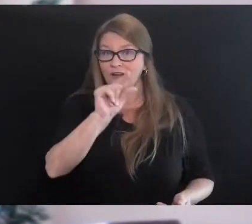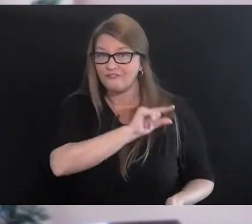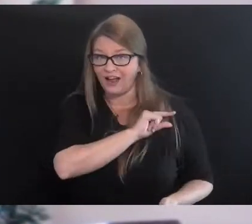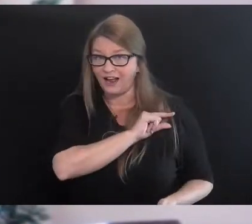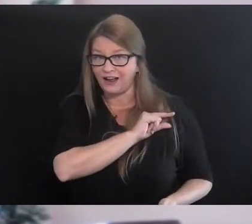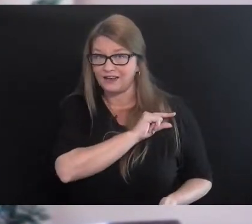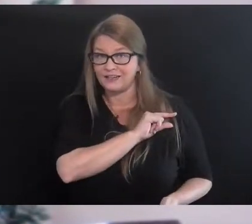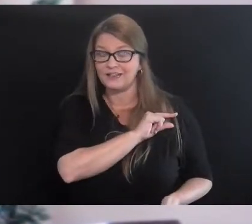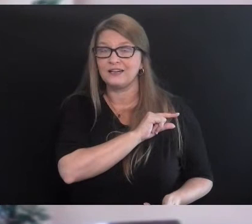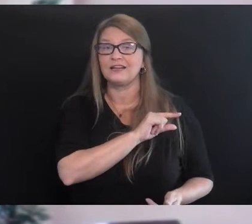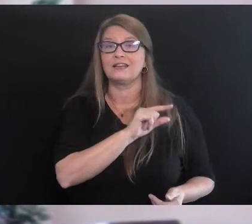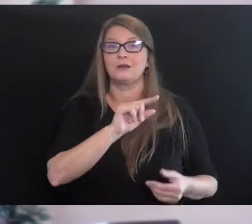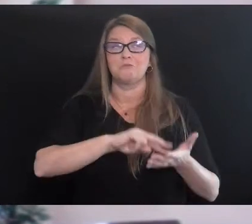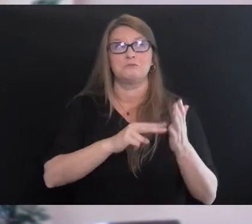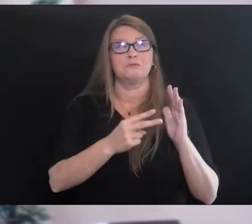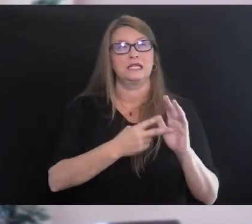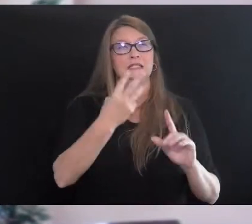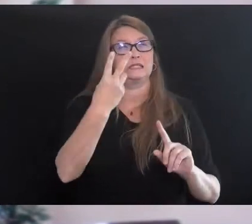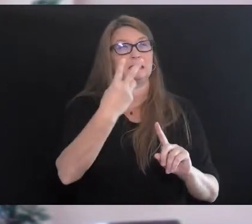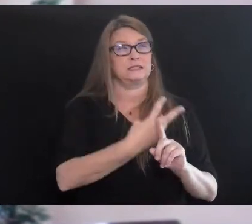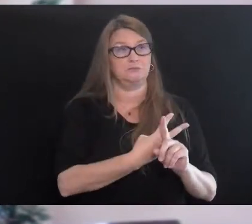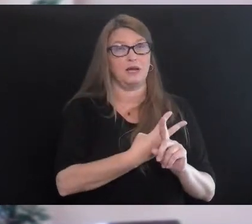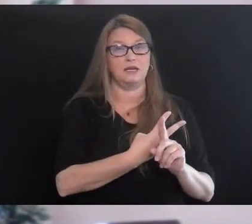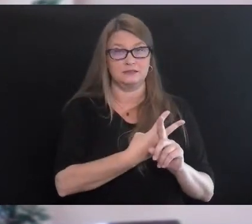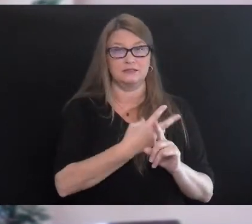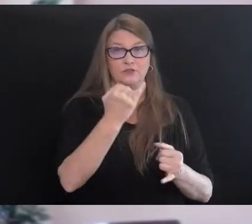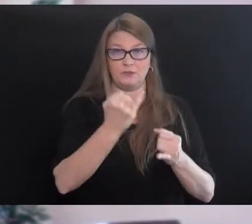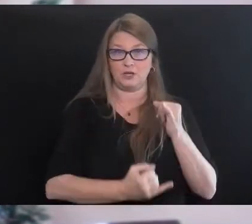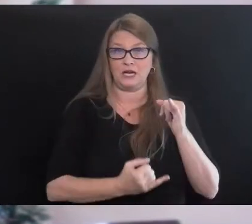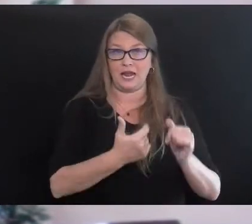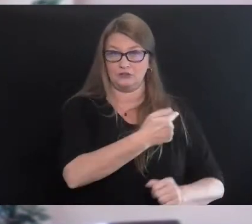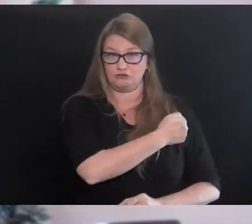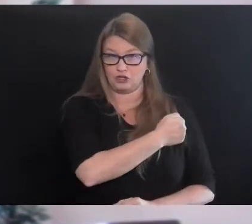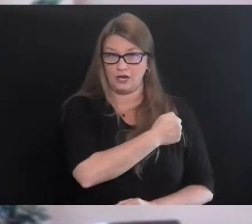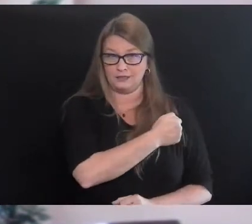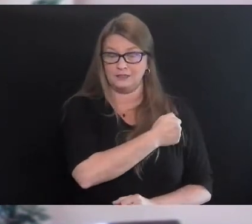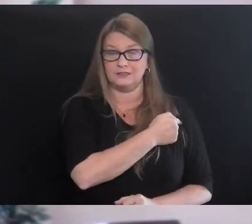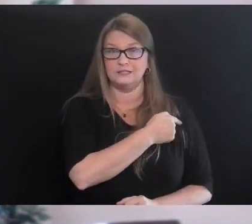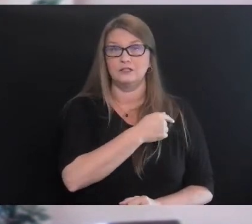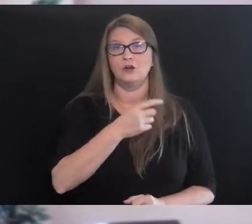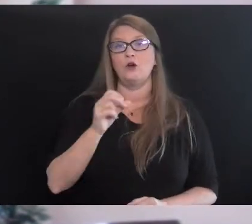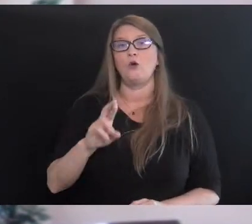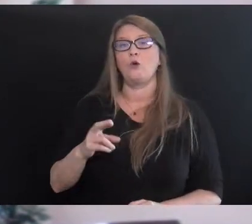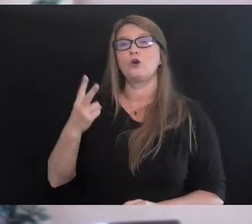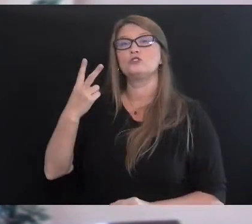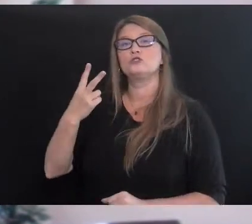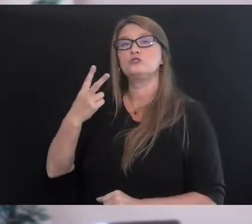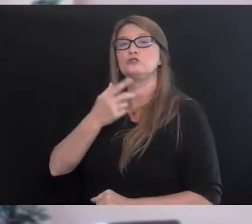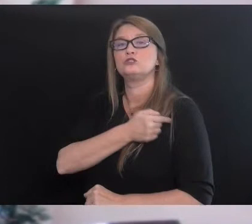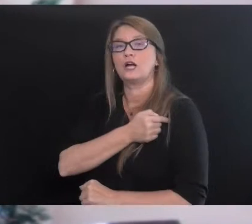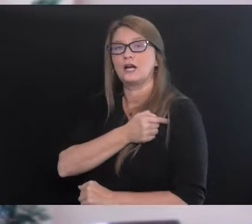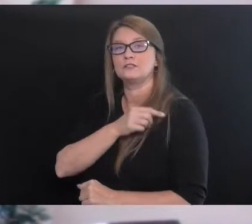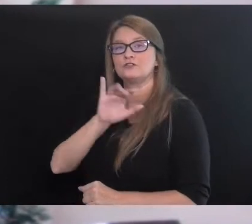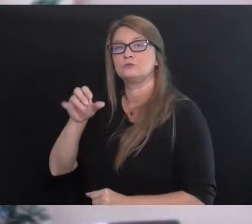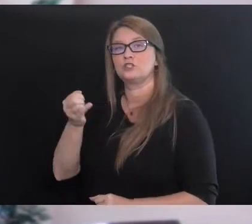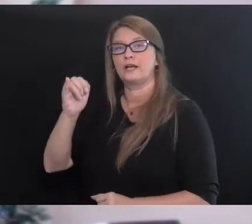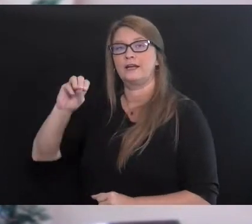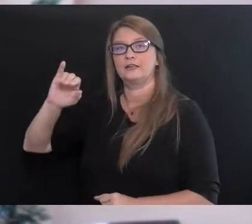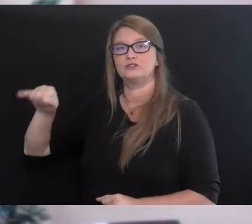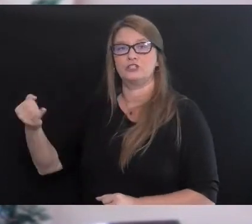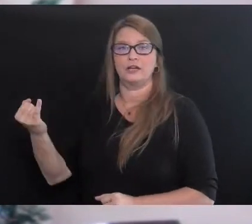that they are 6 months from their last dose of Pfizer or Moderna, or 2 doses from their dose of Johnson &